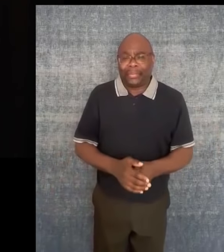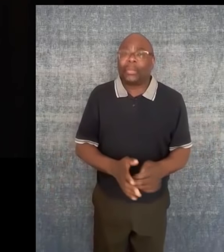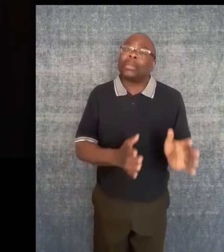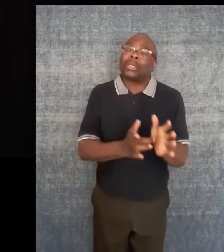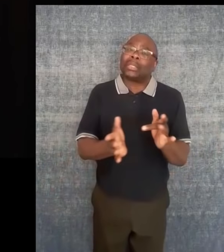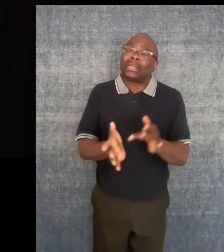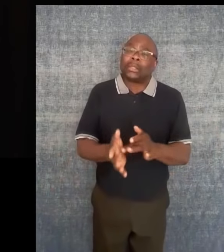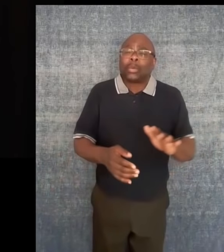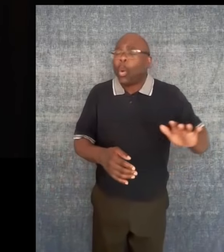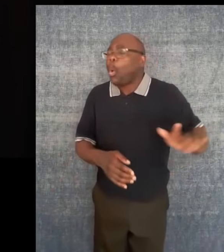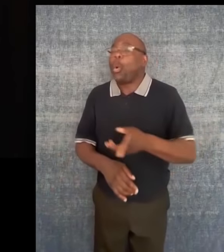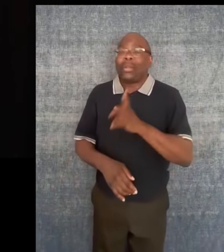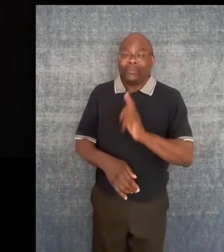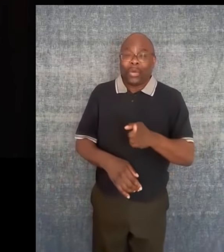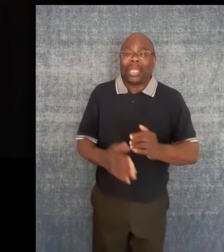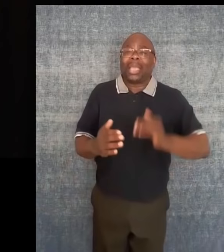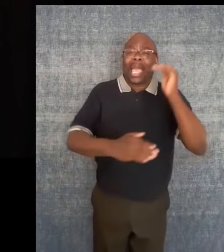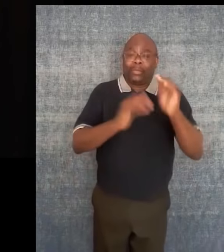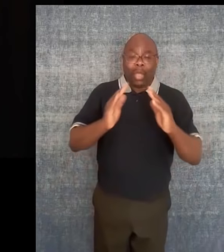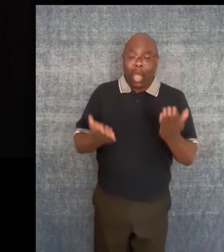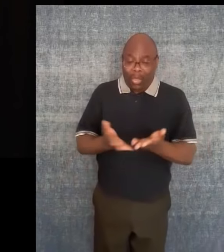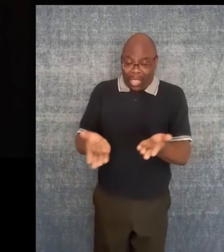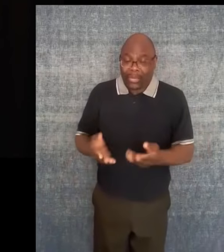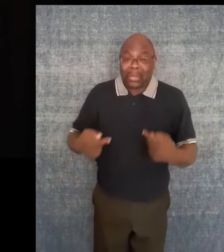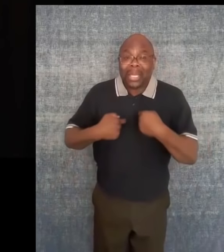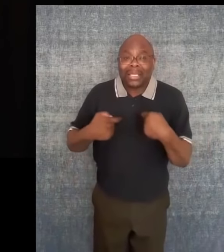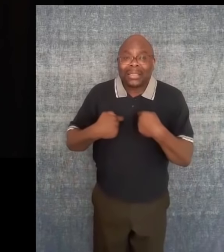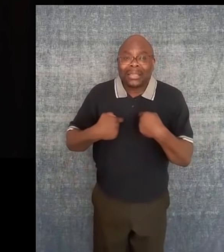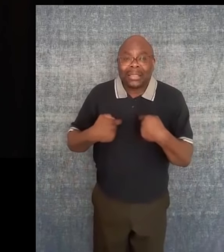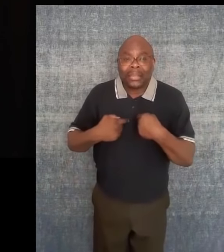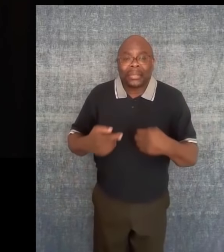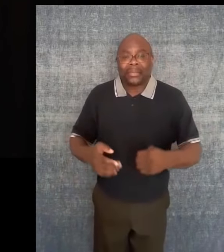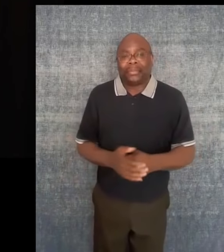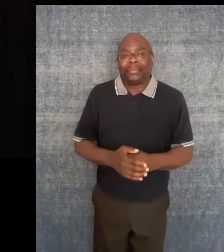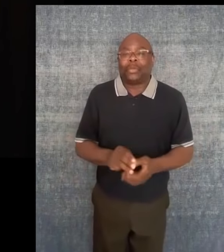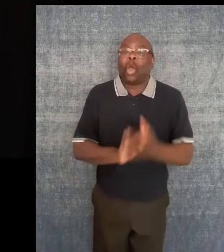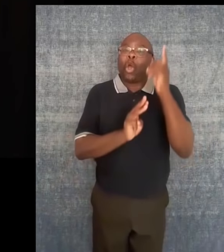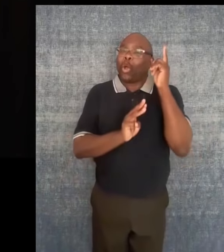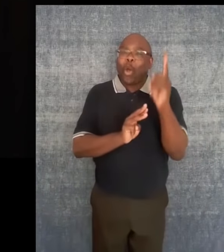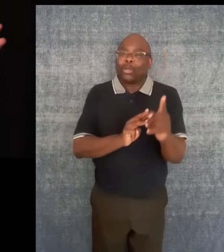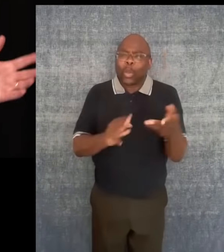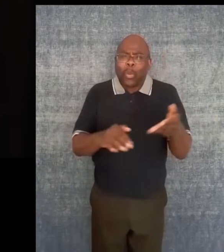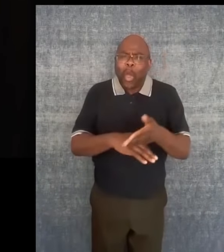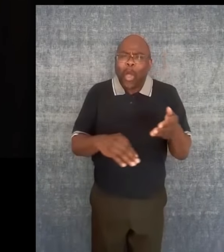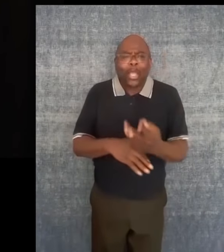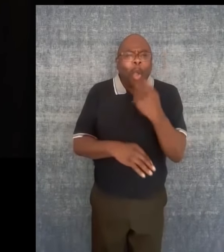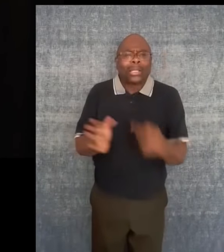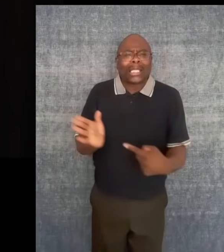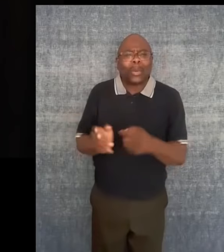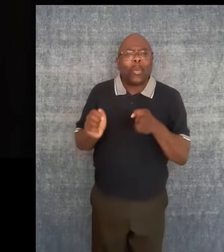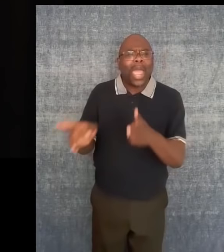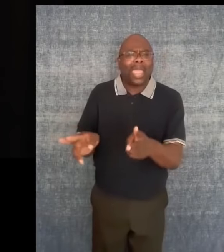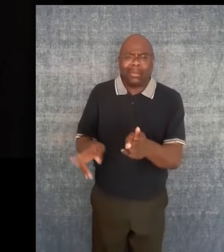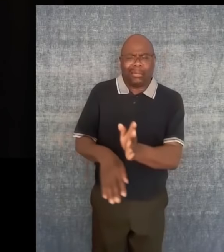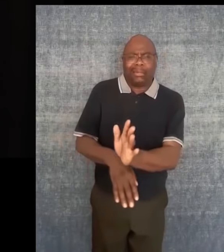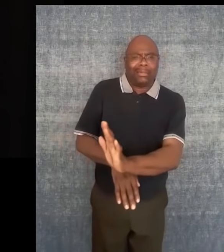Jesus said this, "All authority in heaven and earth has been given to me." God is not working in Old Testament